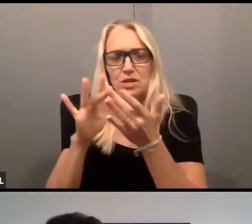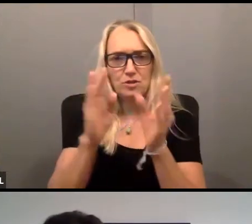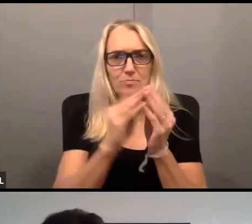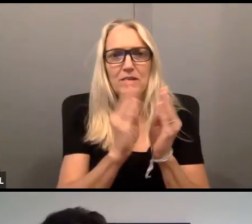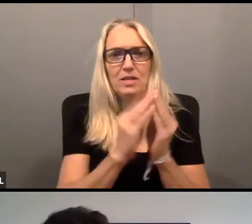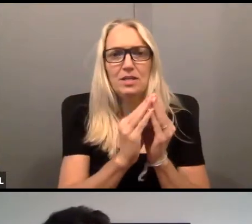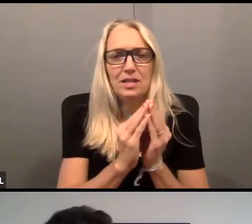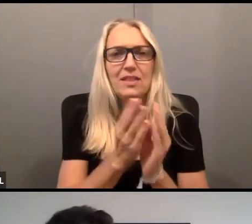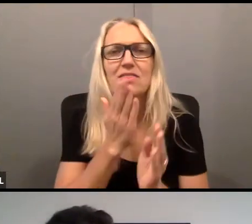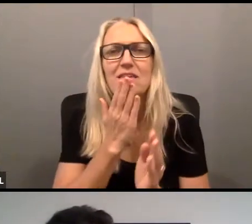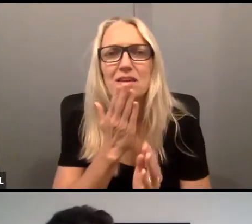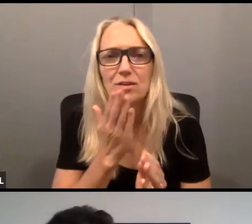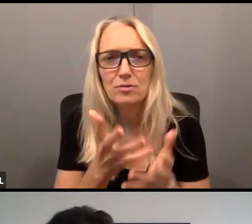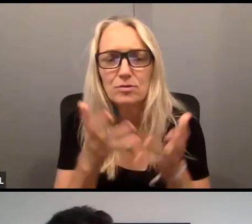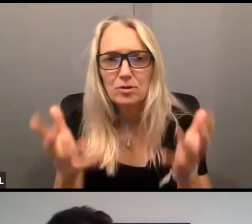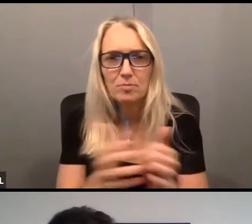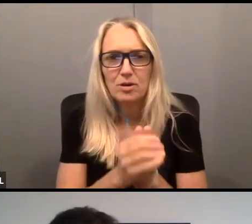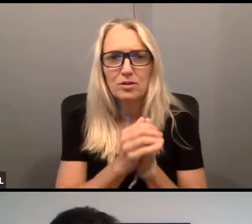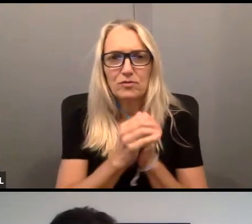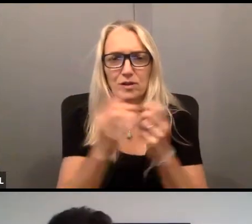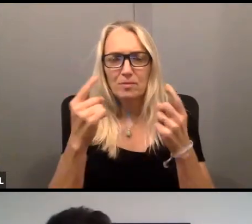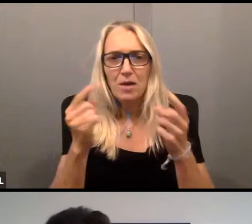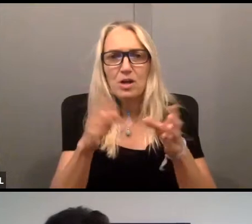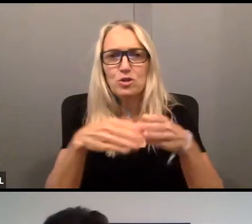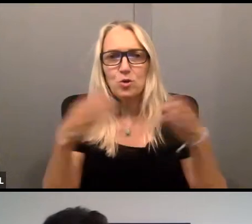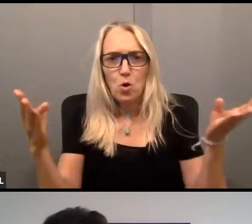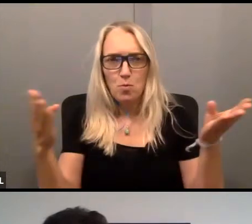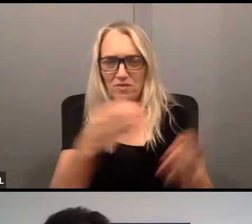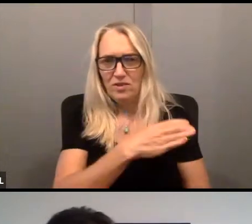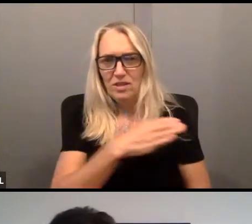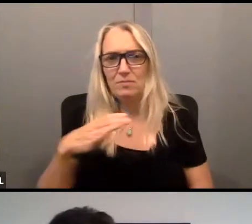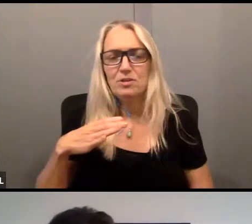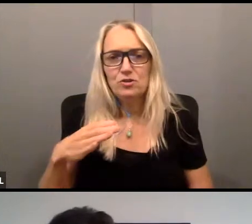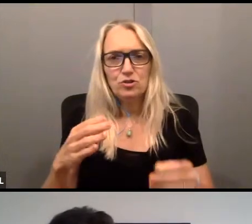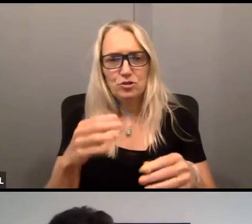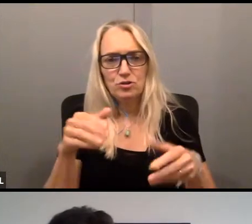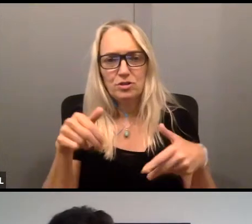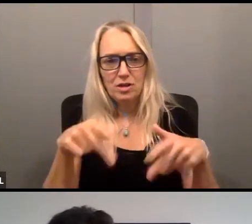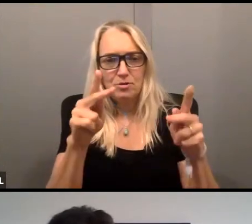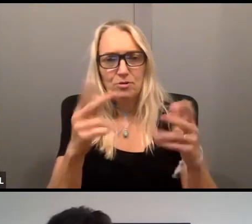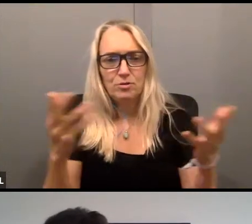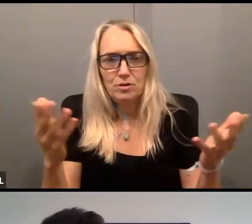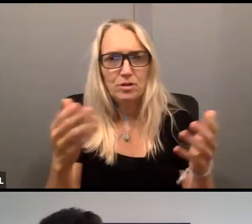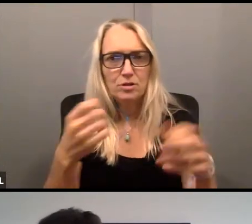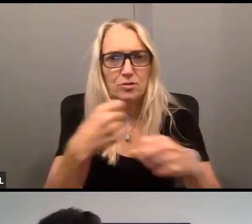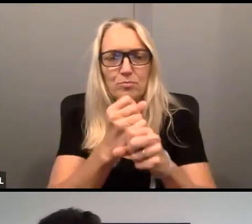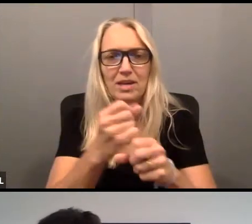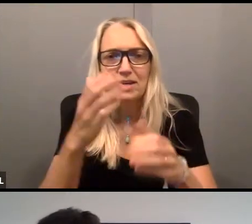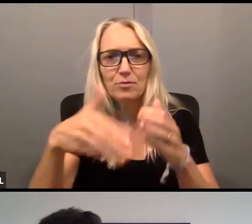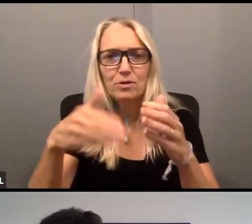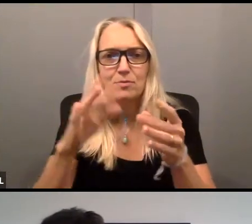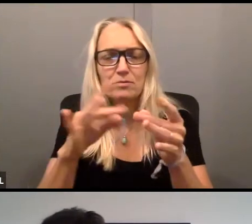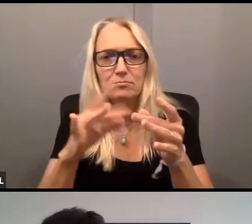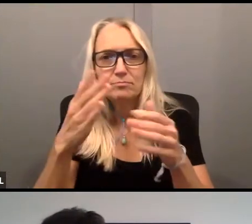now excused. And so I would like to offer the commissioners at this time an opportunity to make concluding